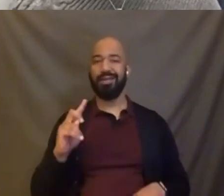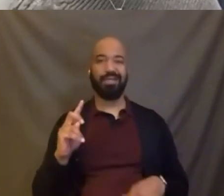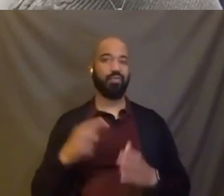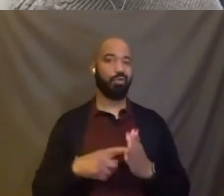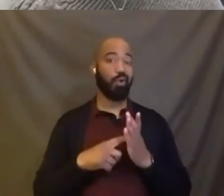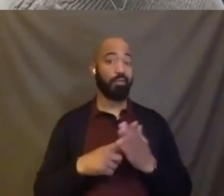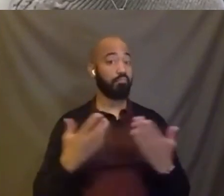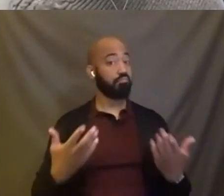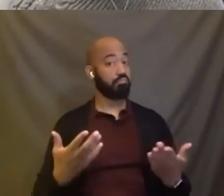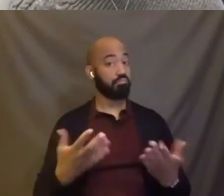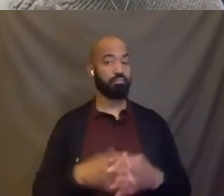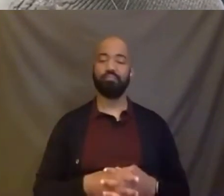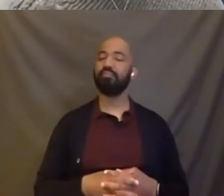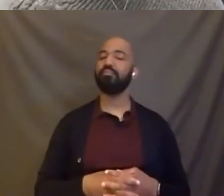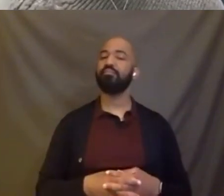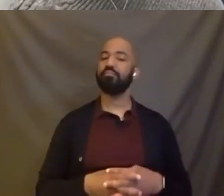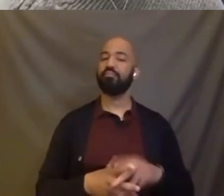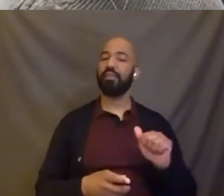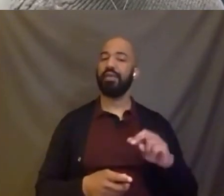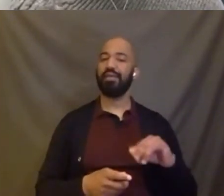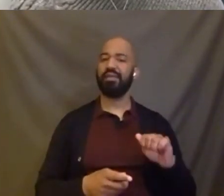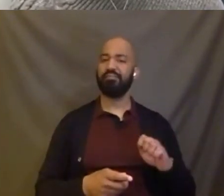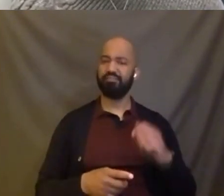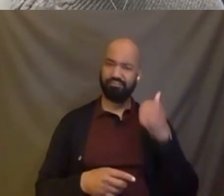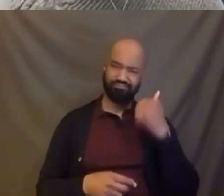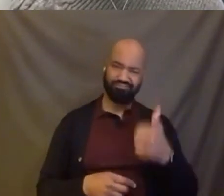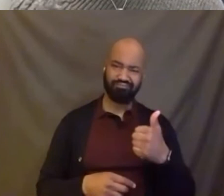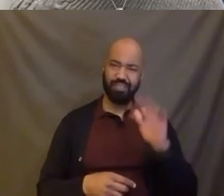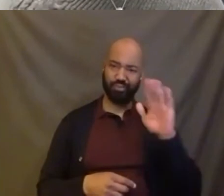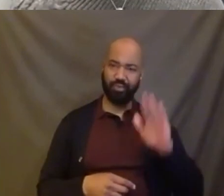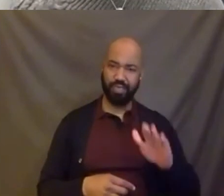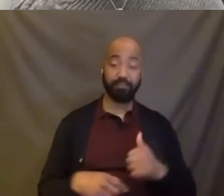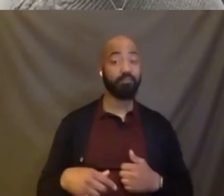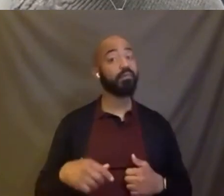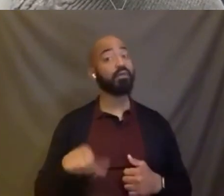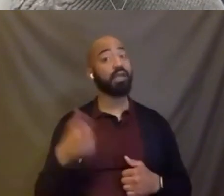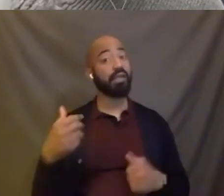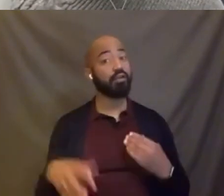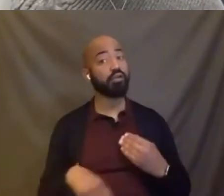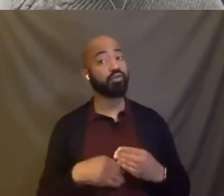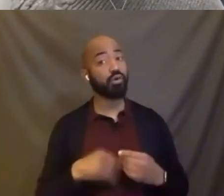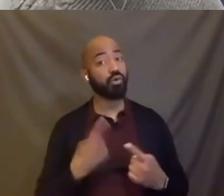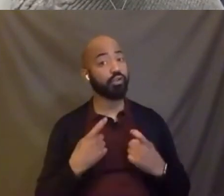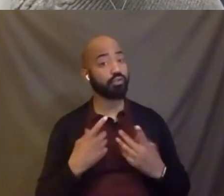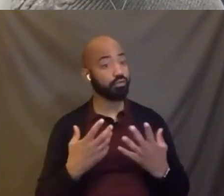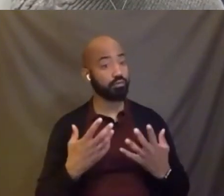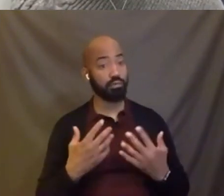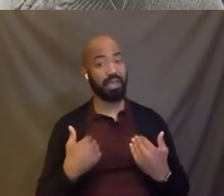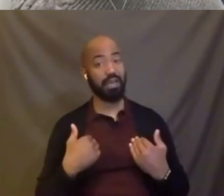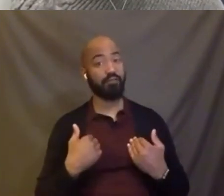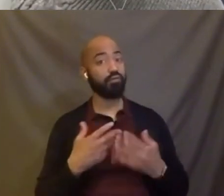requirement. That's great. Yeah. It's really, really good. Other questions in the few minutes that we have left?